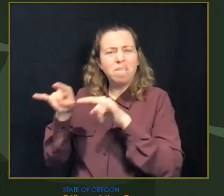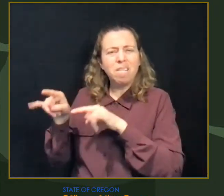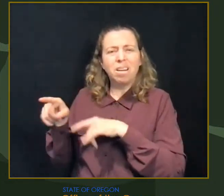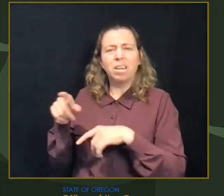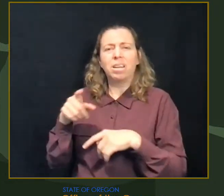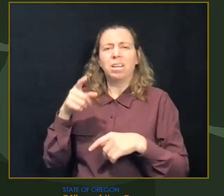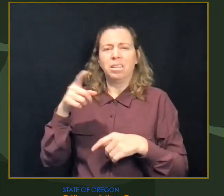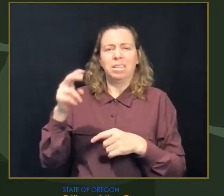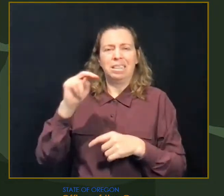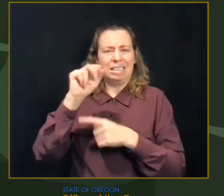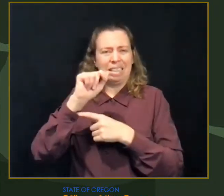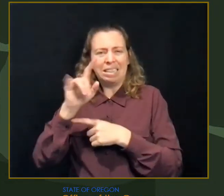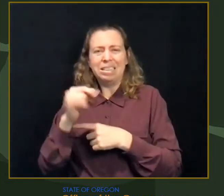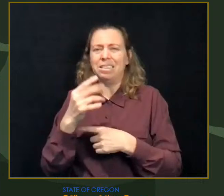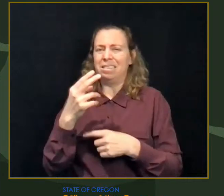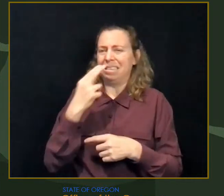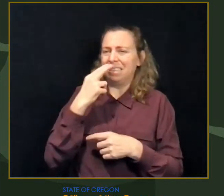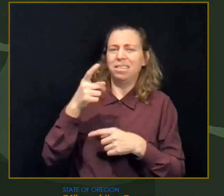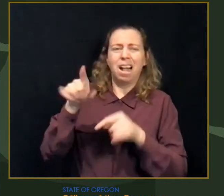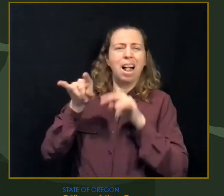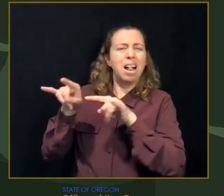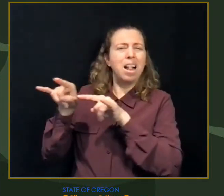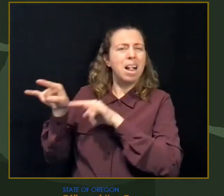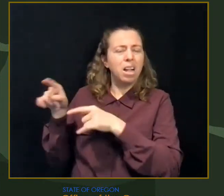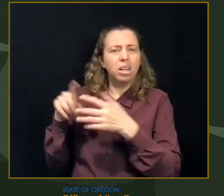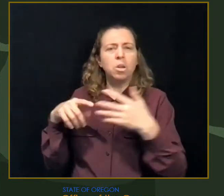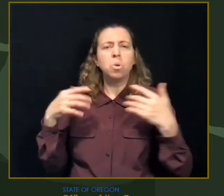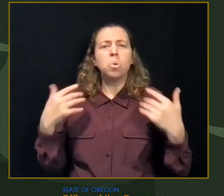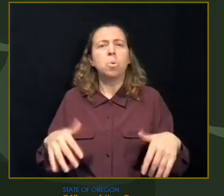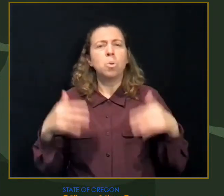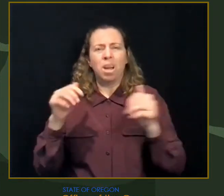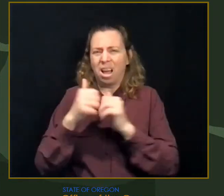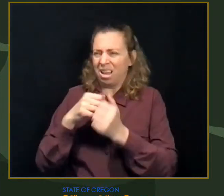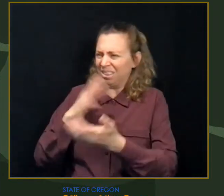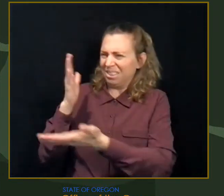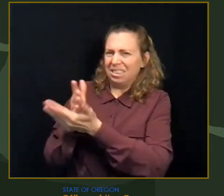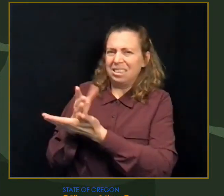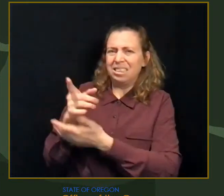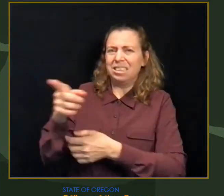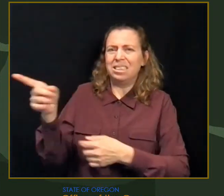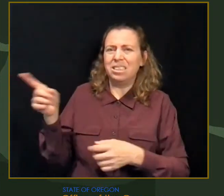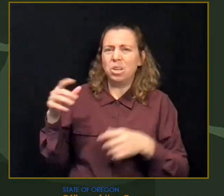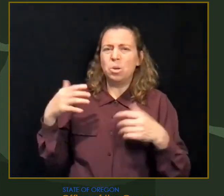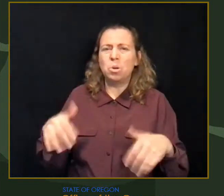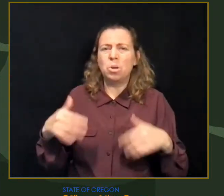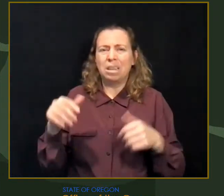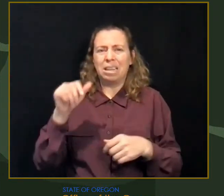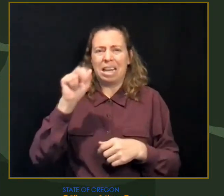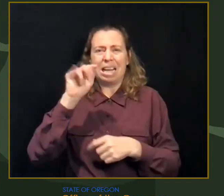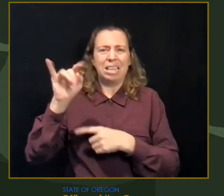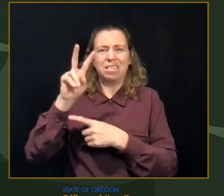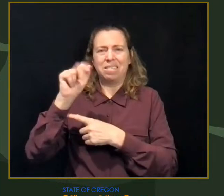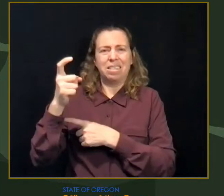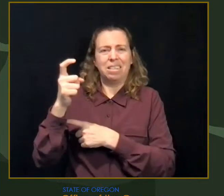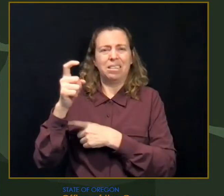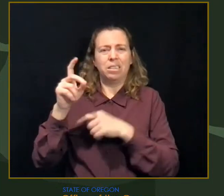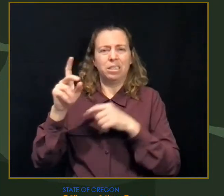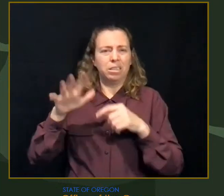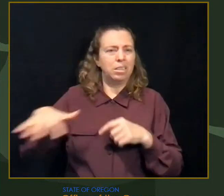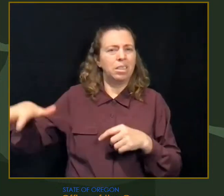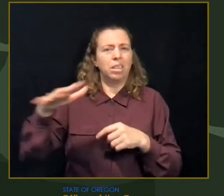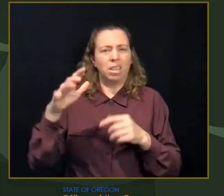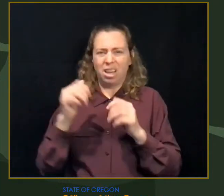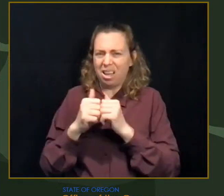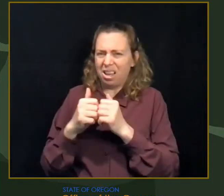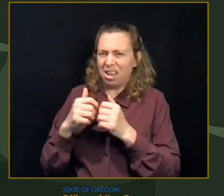be stopped somehow as obstructing a public health emergency? What are you going to